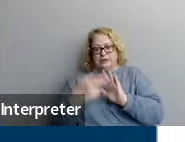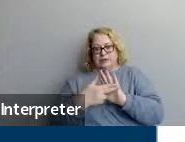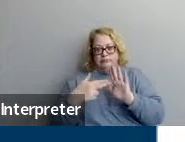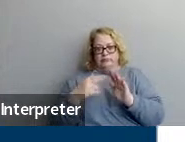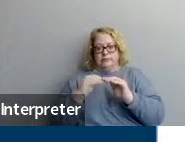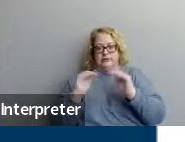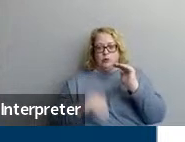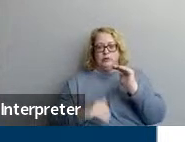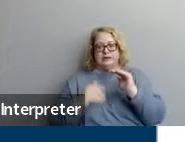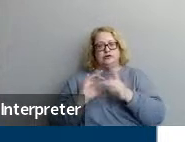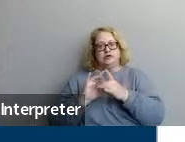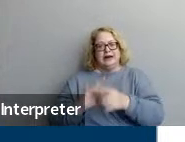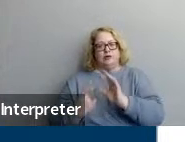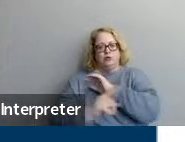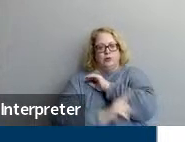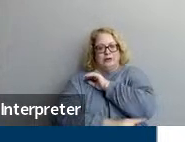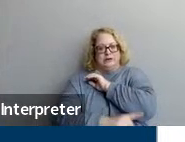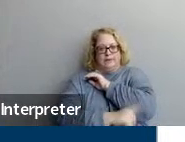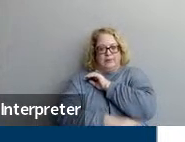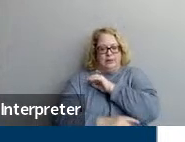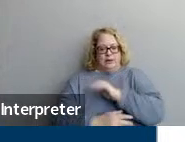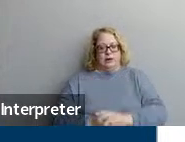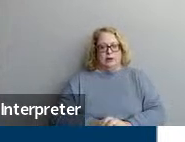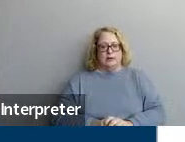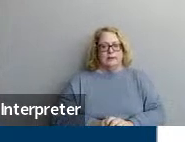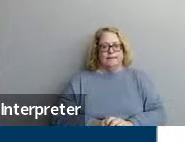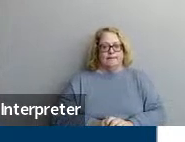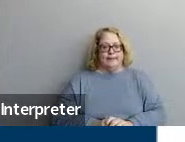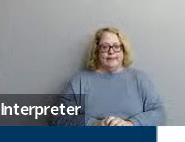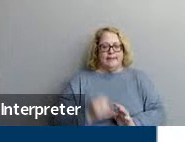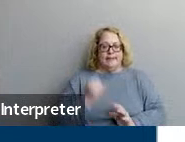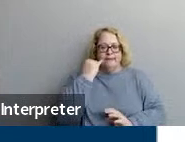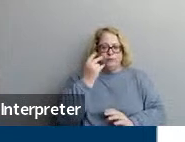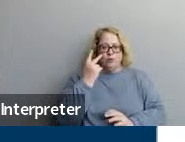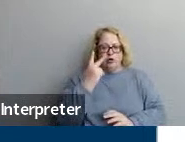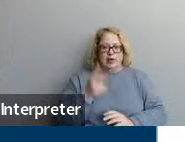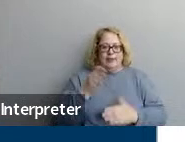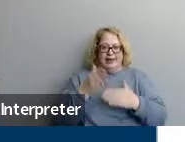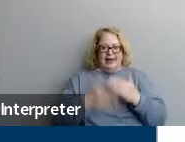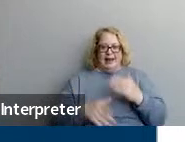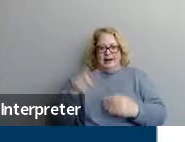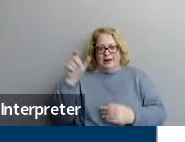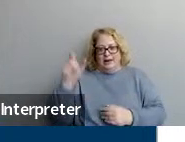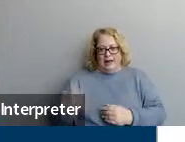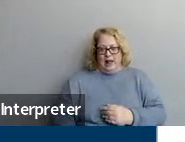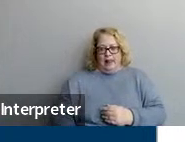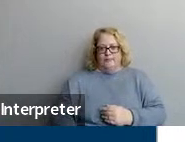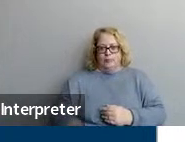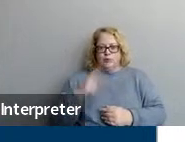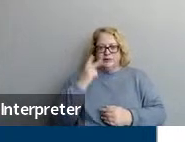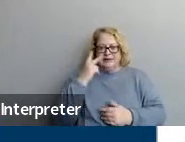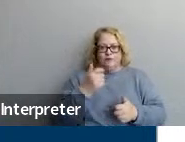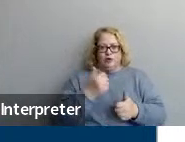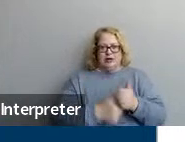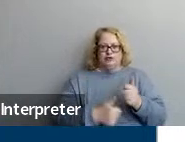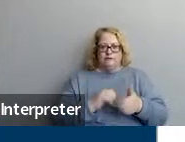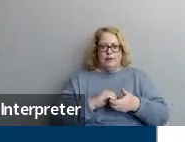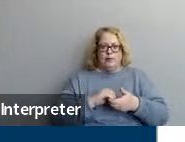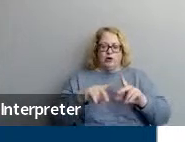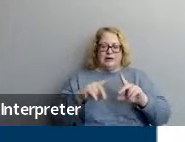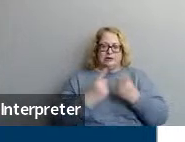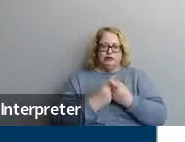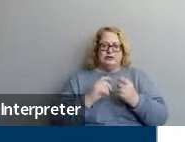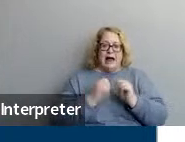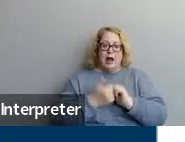discipline. As you take a look at the end column of this table, you see for each of those partner districts how they